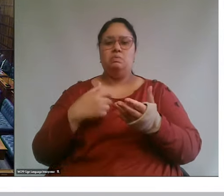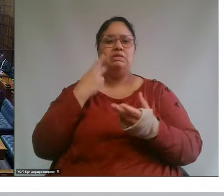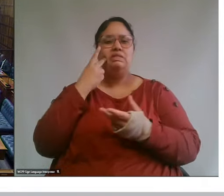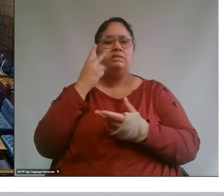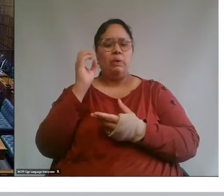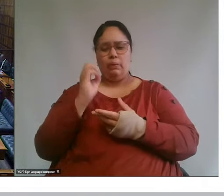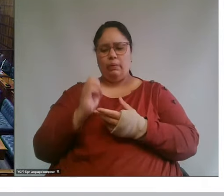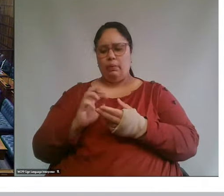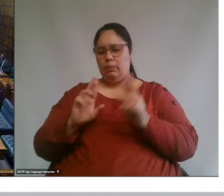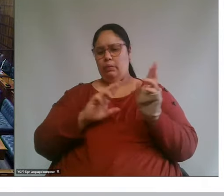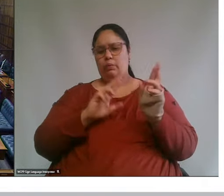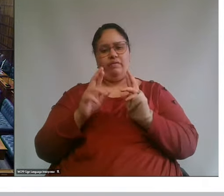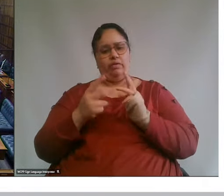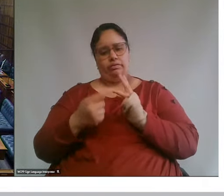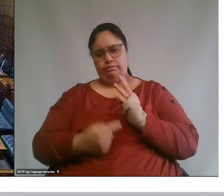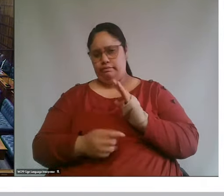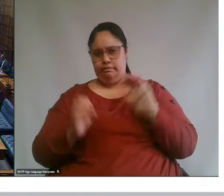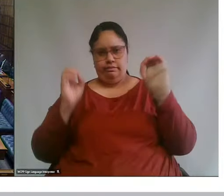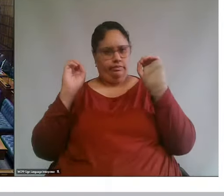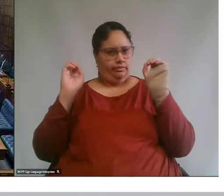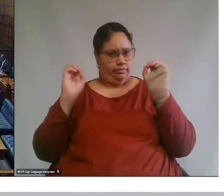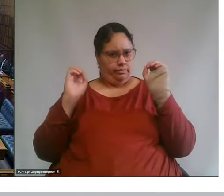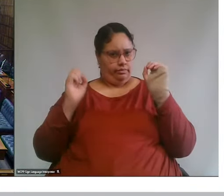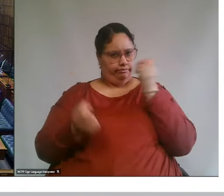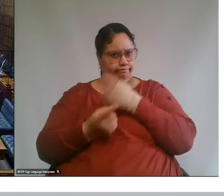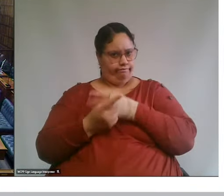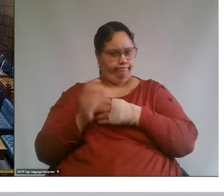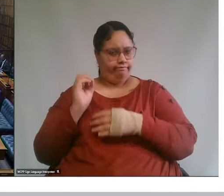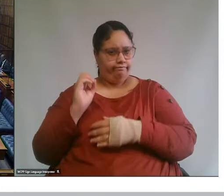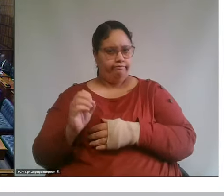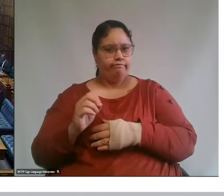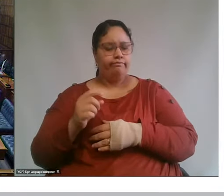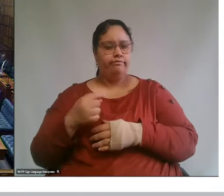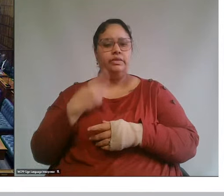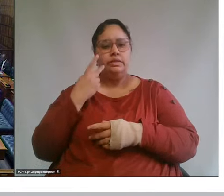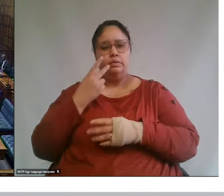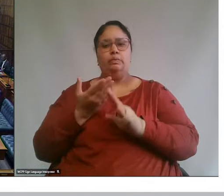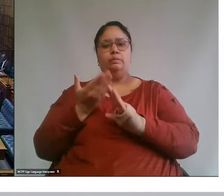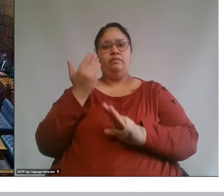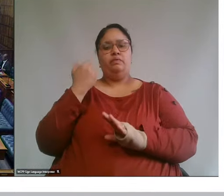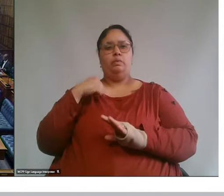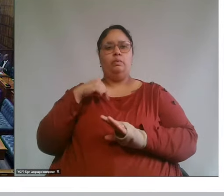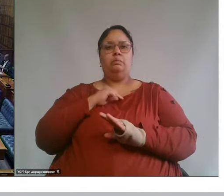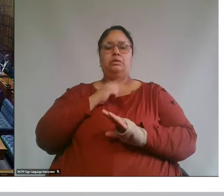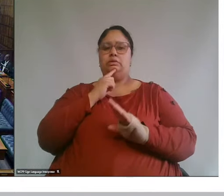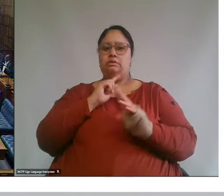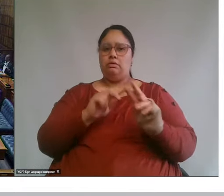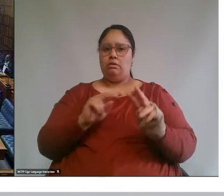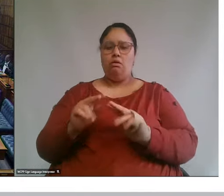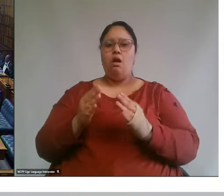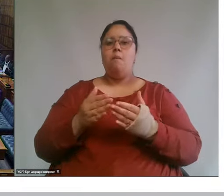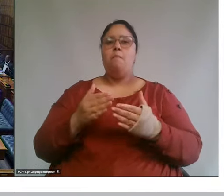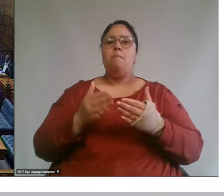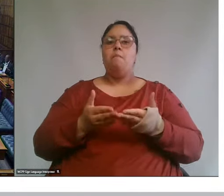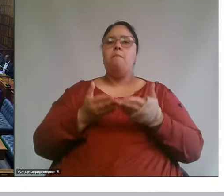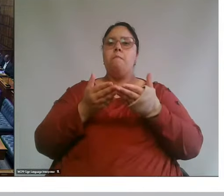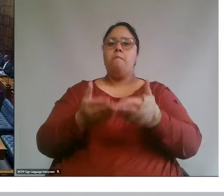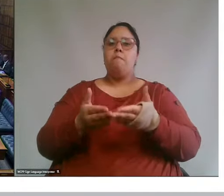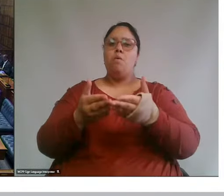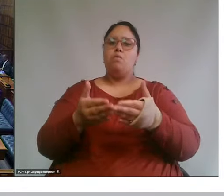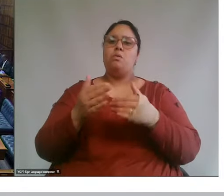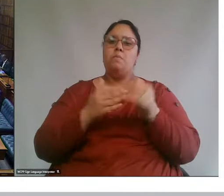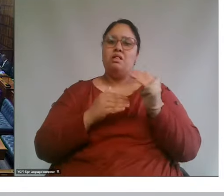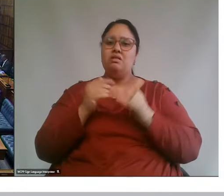single reference those words do not come up and I do know in the in the past we've said that you know boat building boat